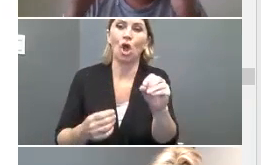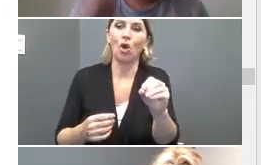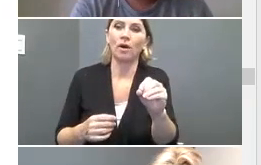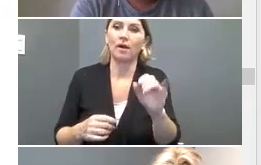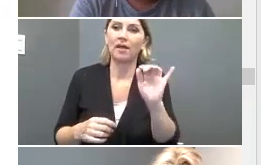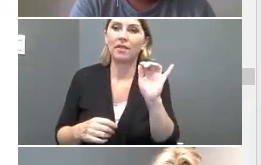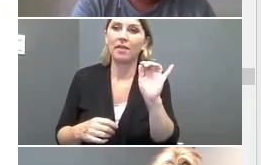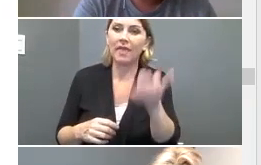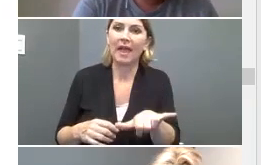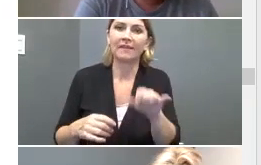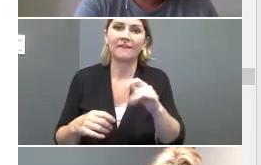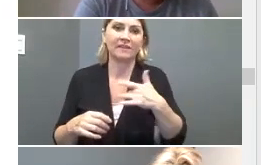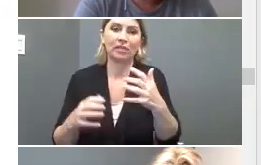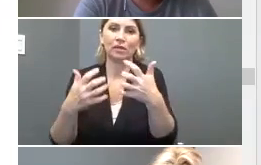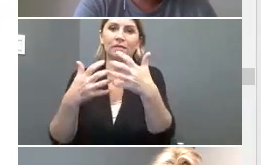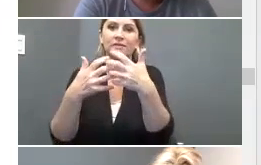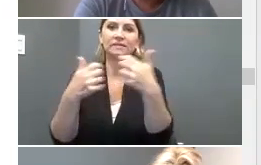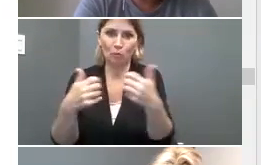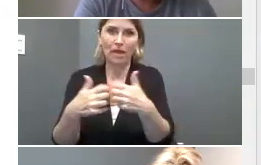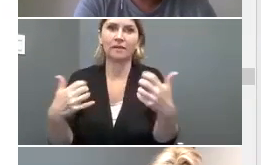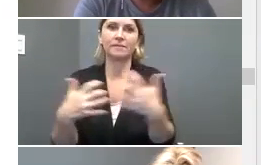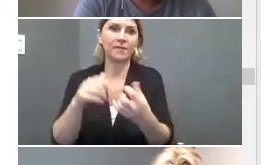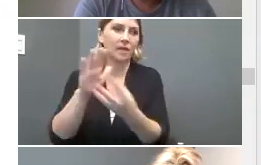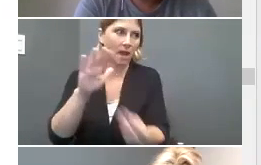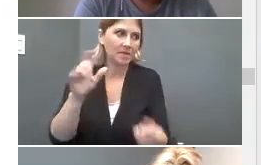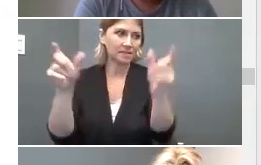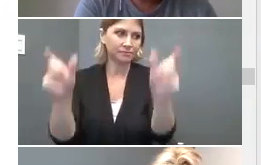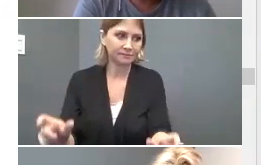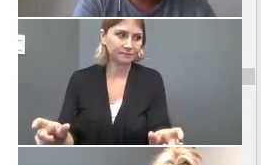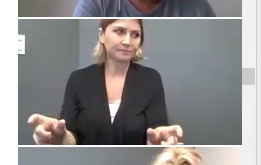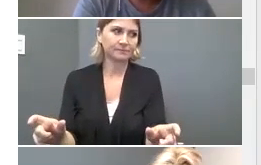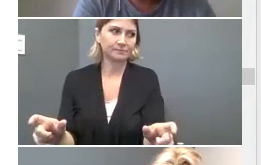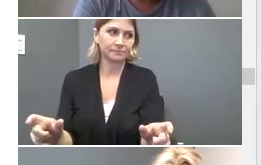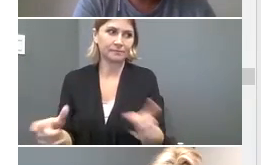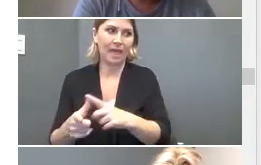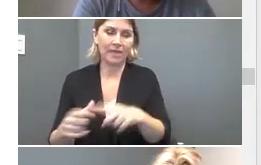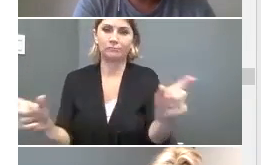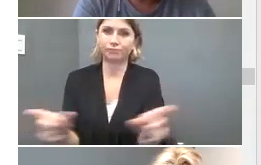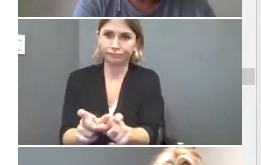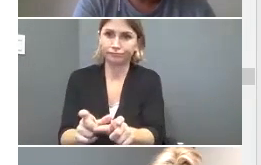and merging them together. Okay, now moving on.